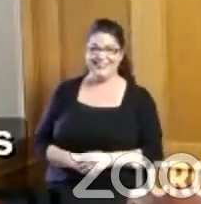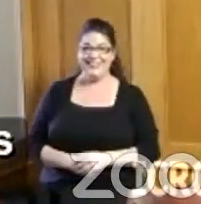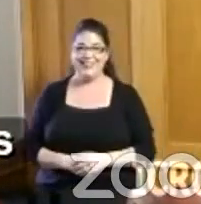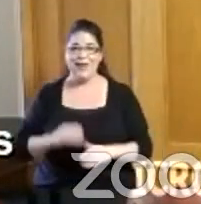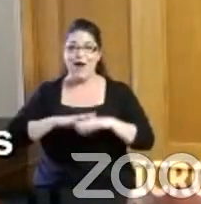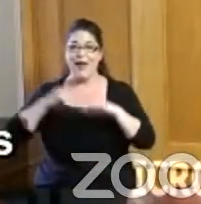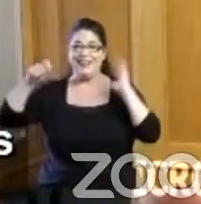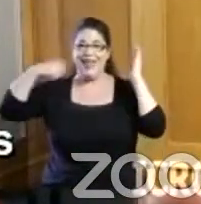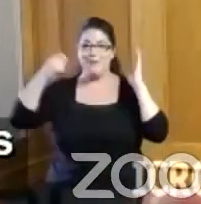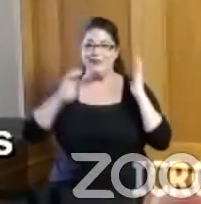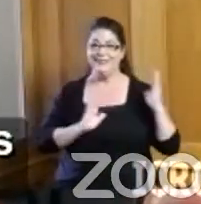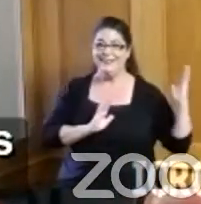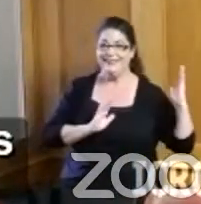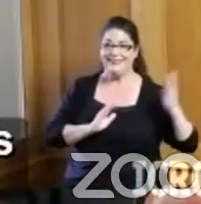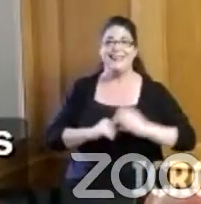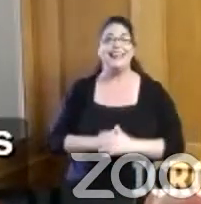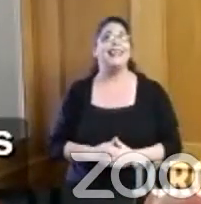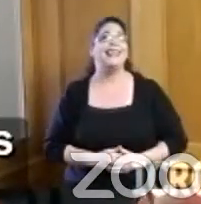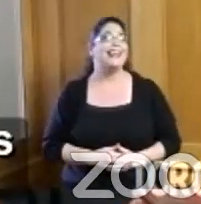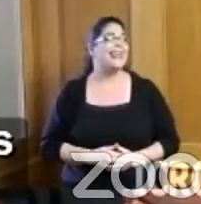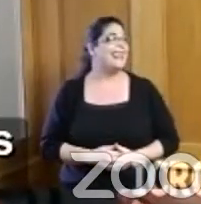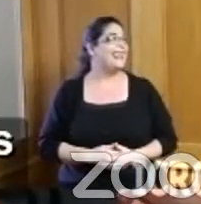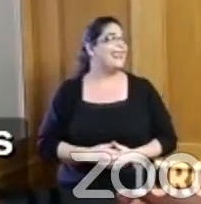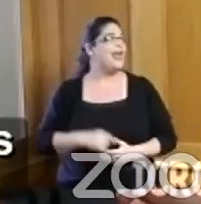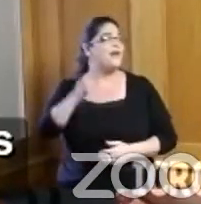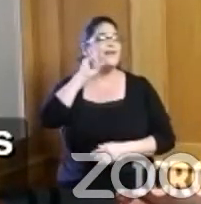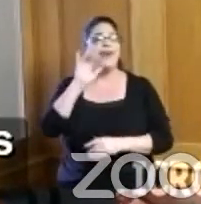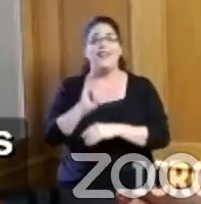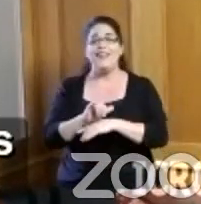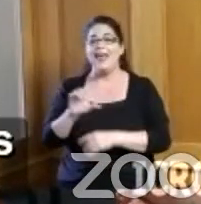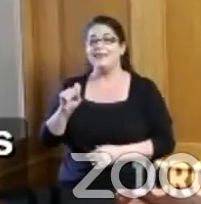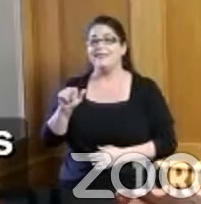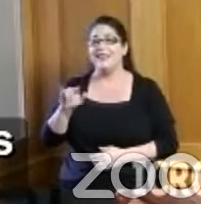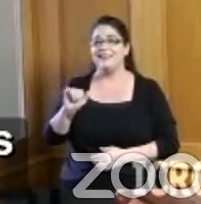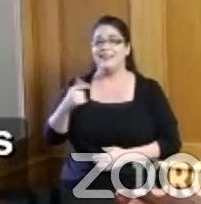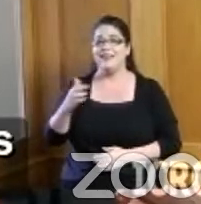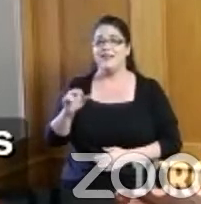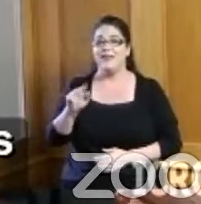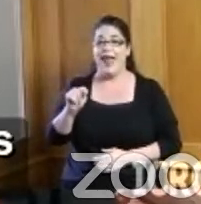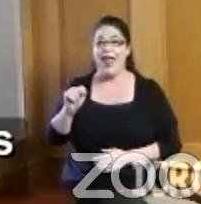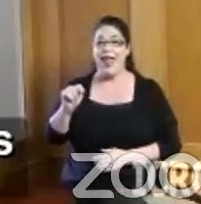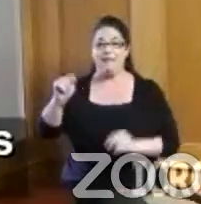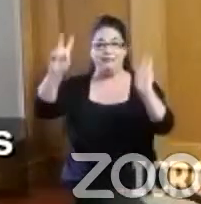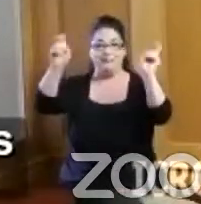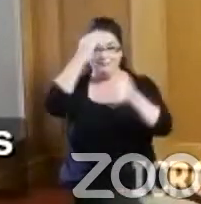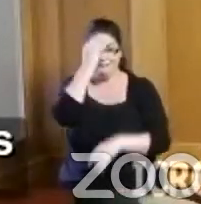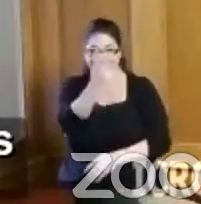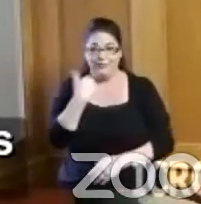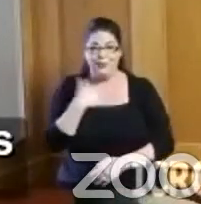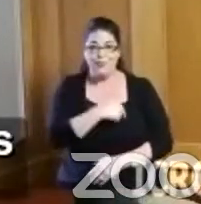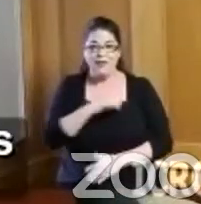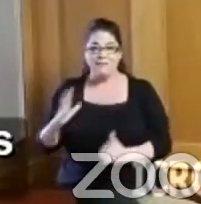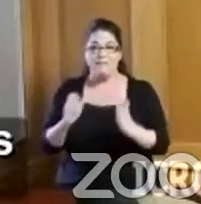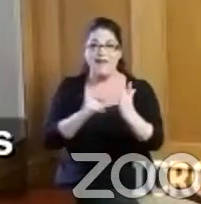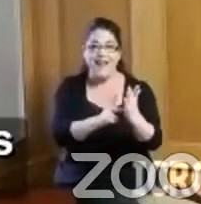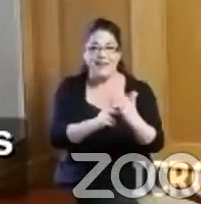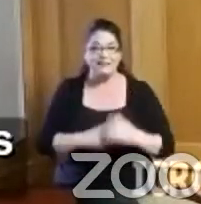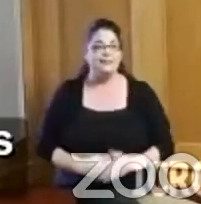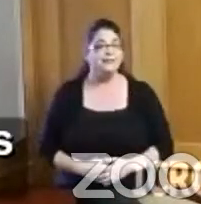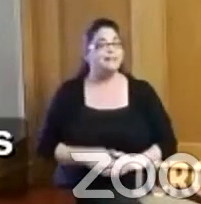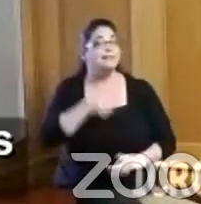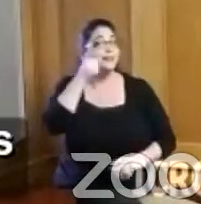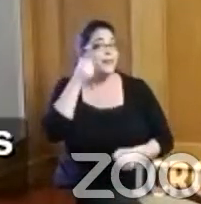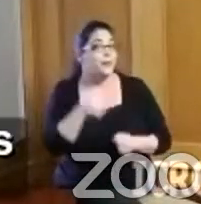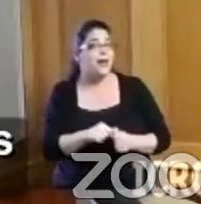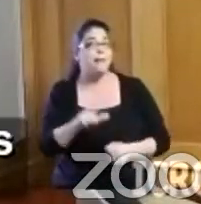Thank you. As I was here with Stacey Grant, and basically we're back. For those of you who weren't here or don't remember, my